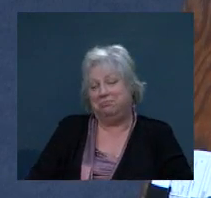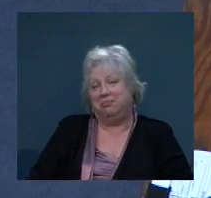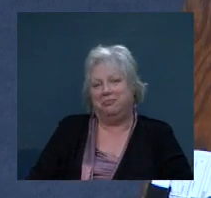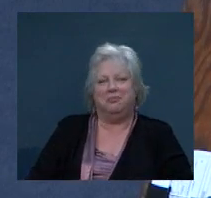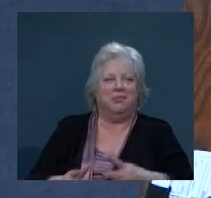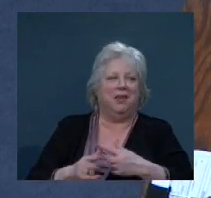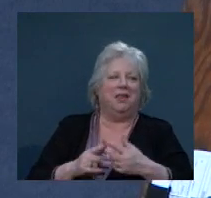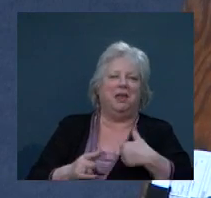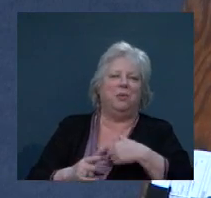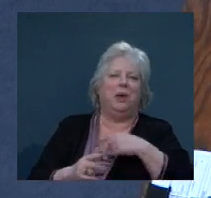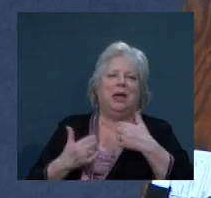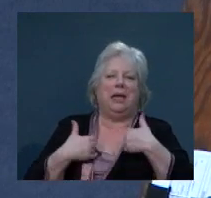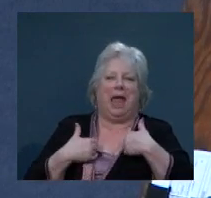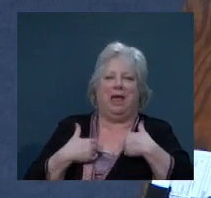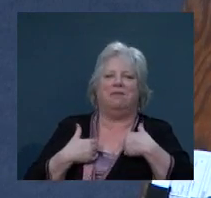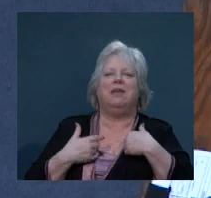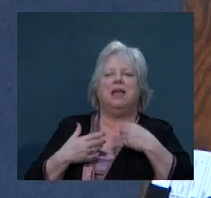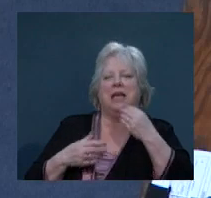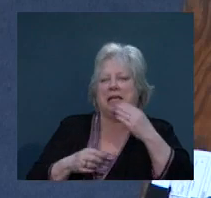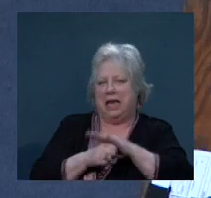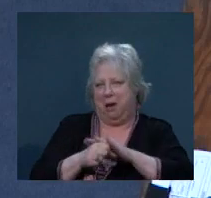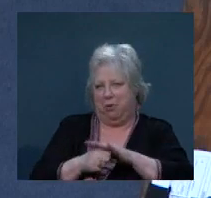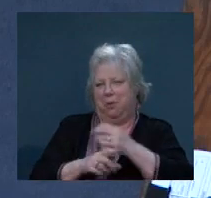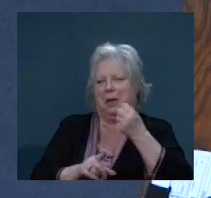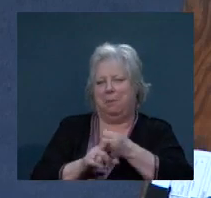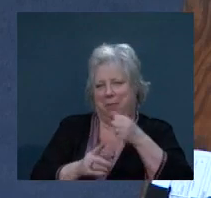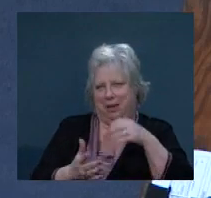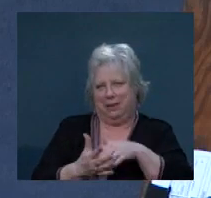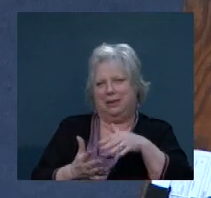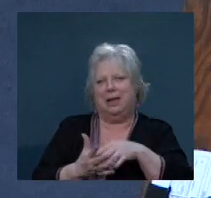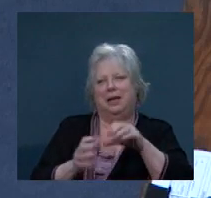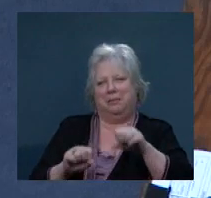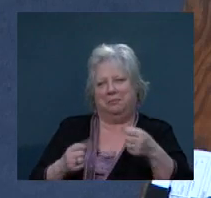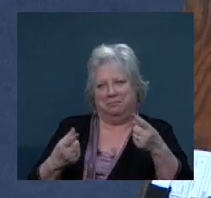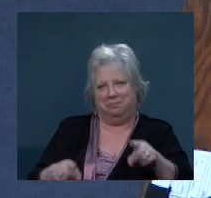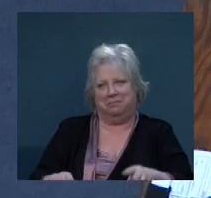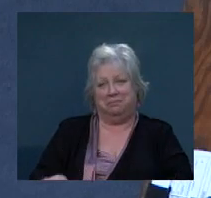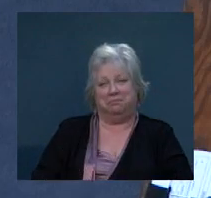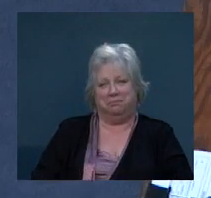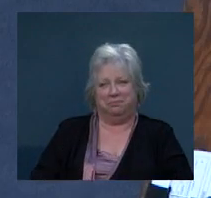And then we can have a neighborhood impact study.